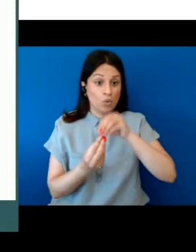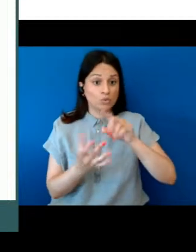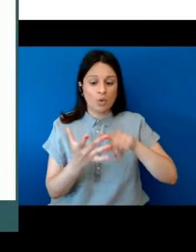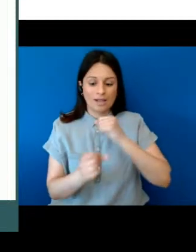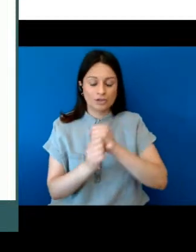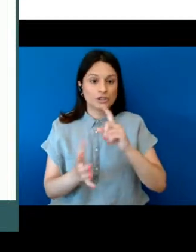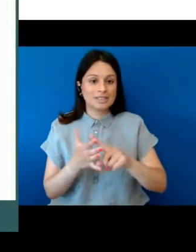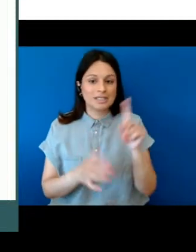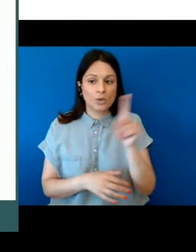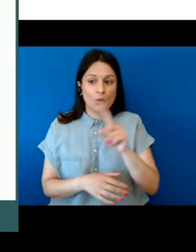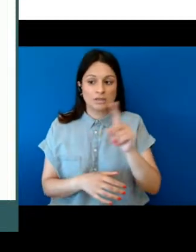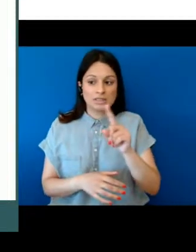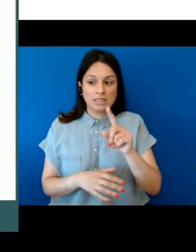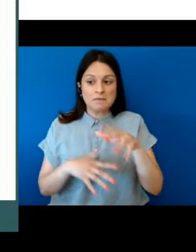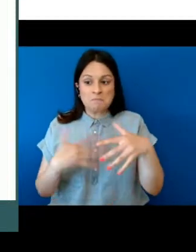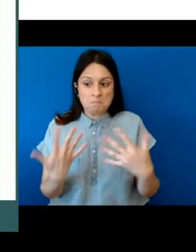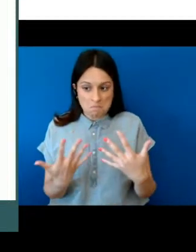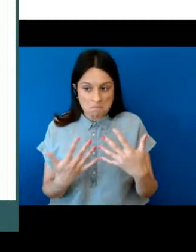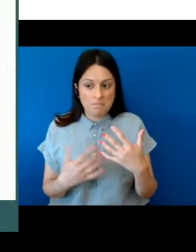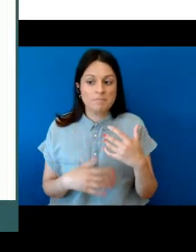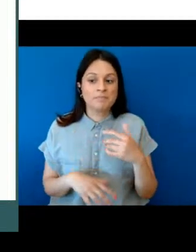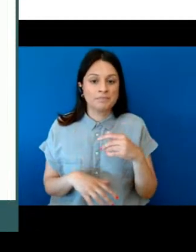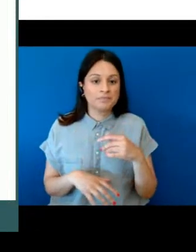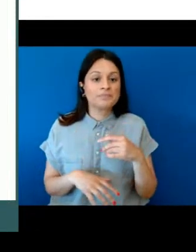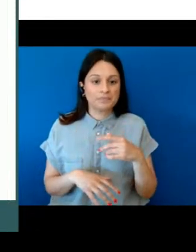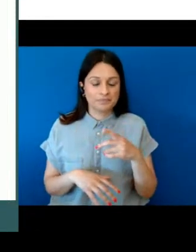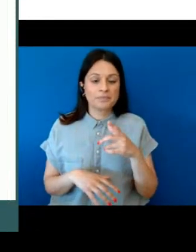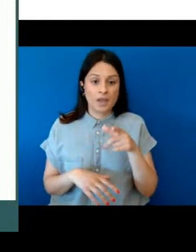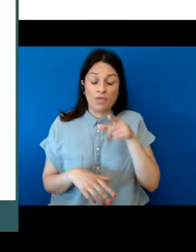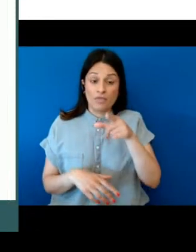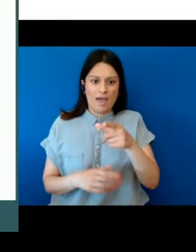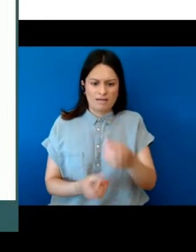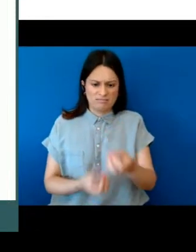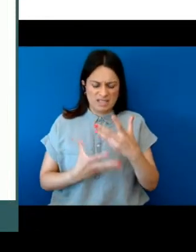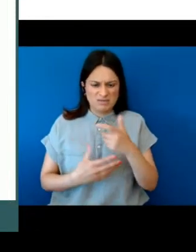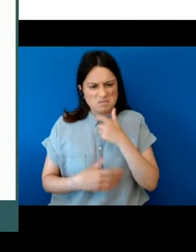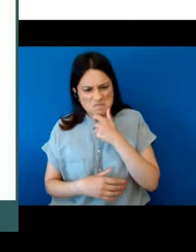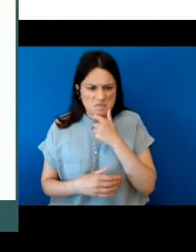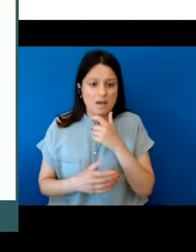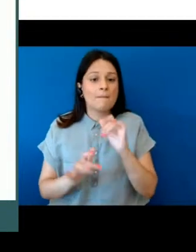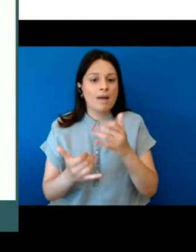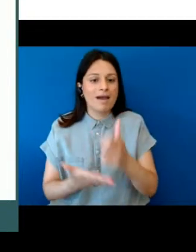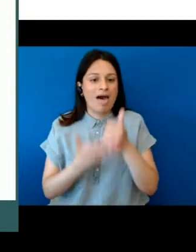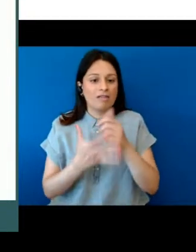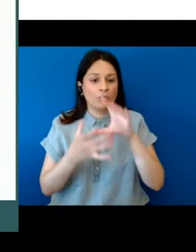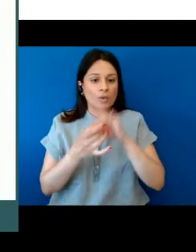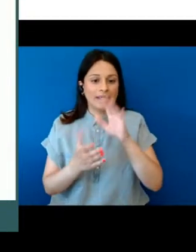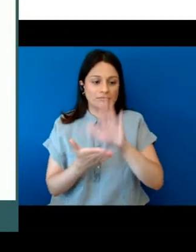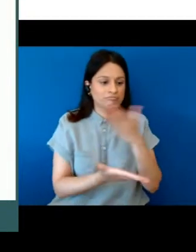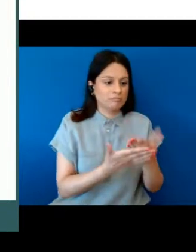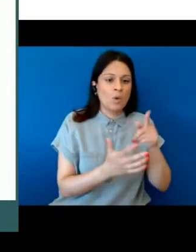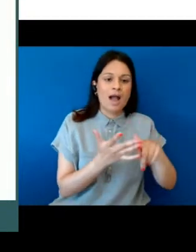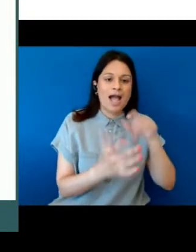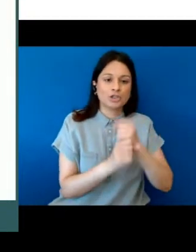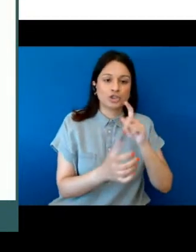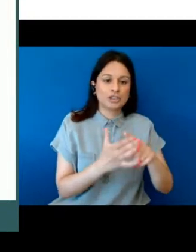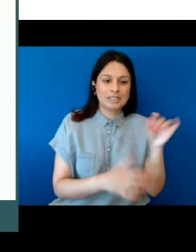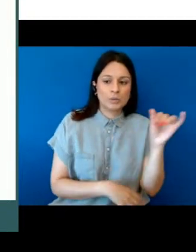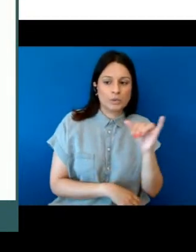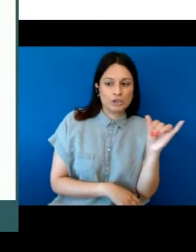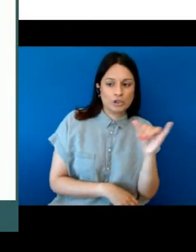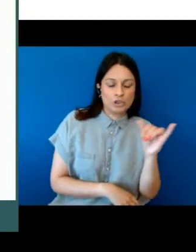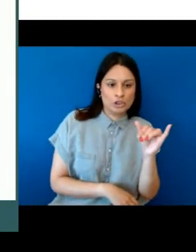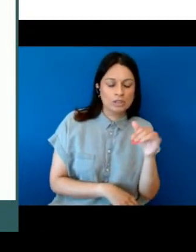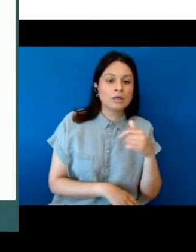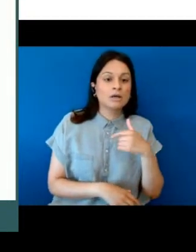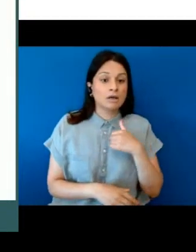you a lot by itself, but it's helpful in interpreting specific IgEs. And I think that interpretation works both ways. If